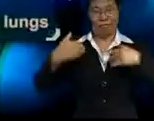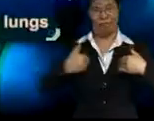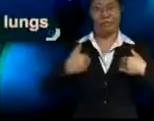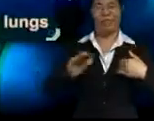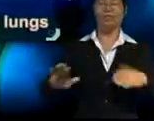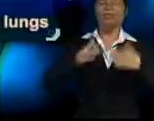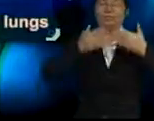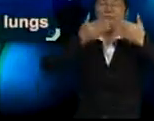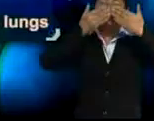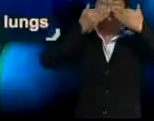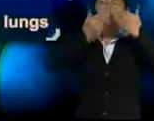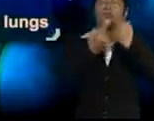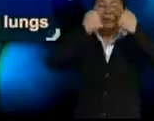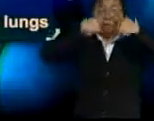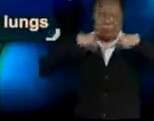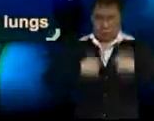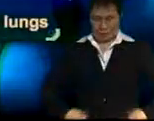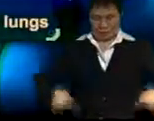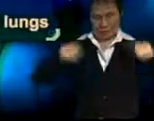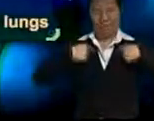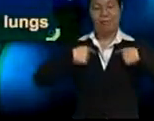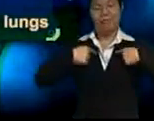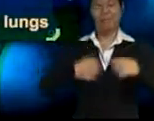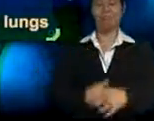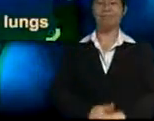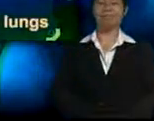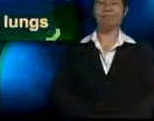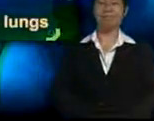They breathe through their lungs.